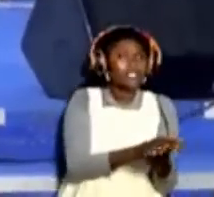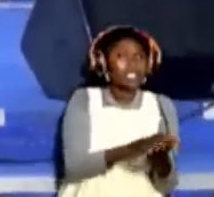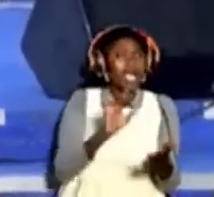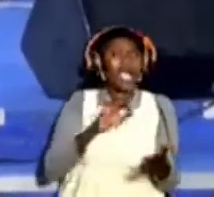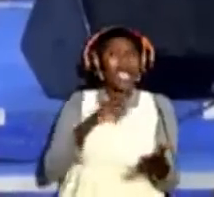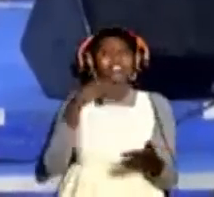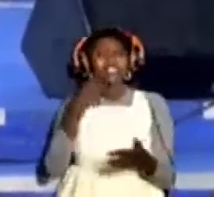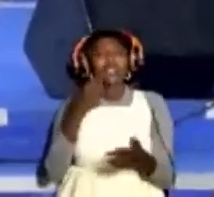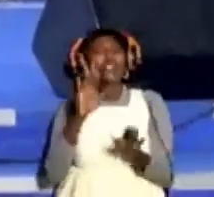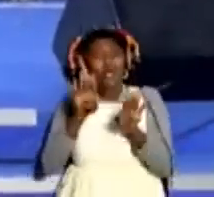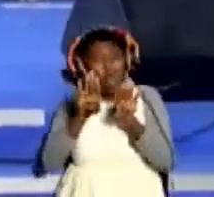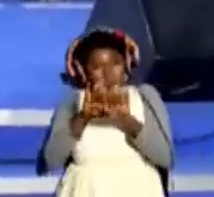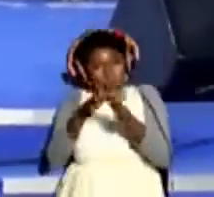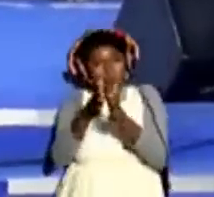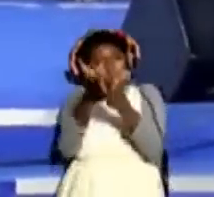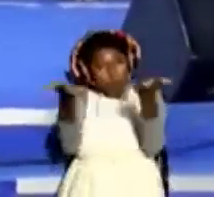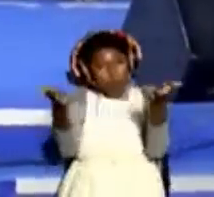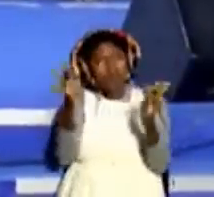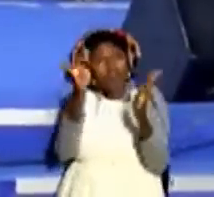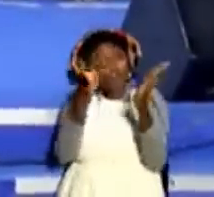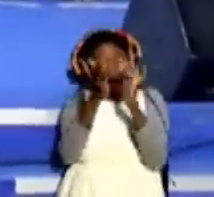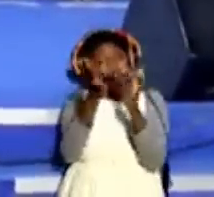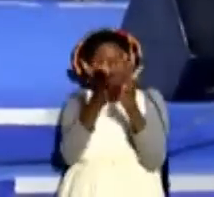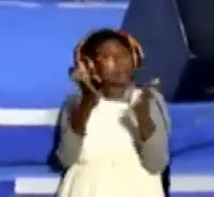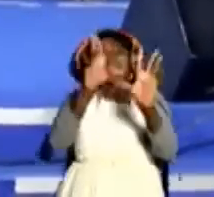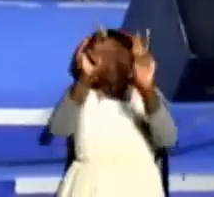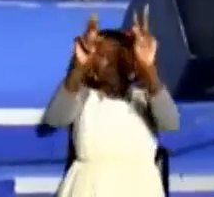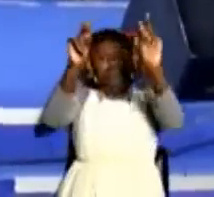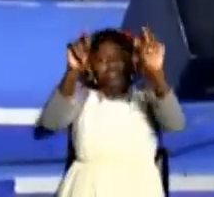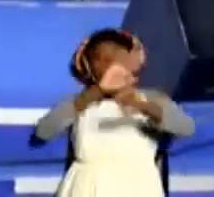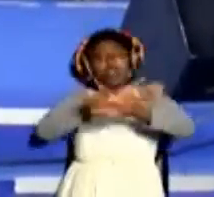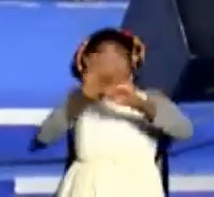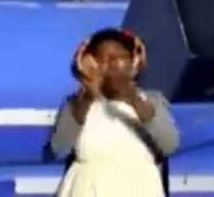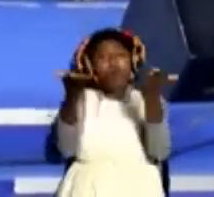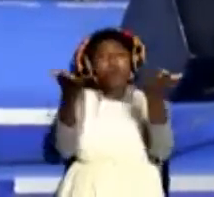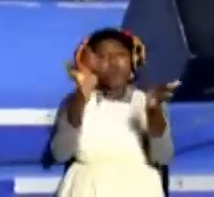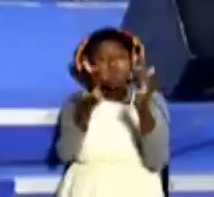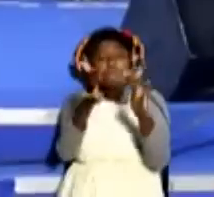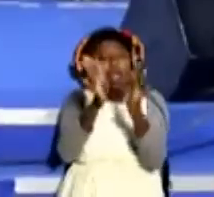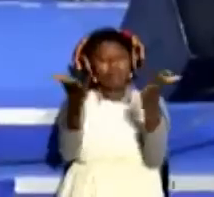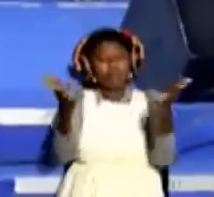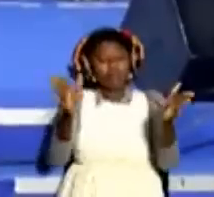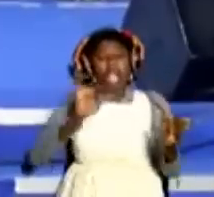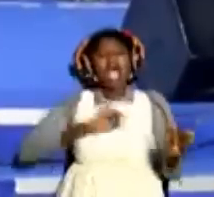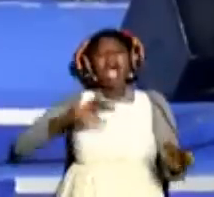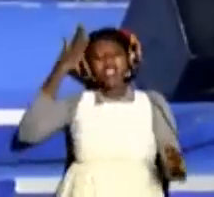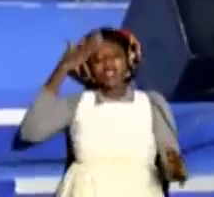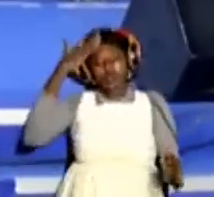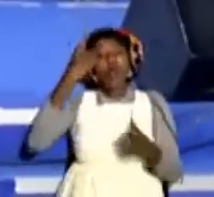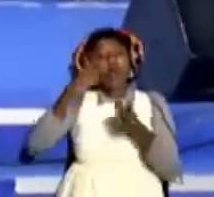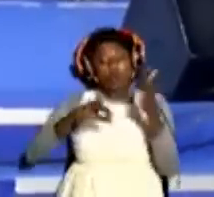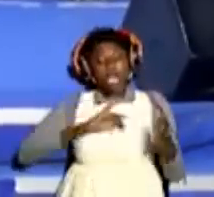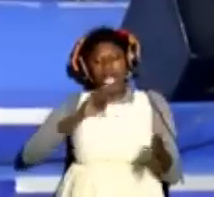I said, let us open the Bible. He said, no, don't open any Bible to me. I know what I'm